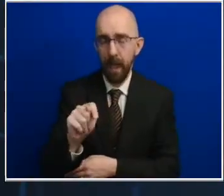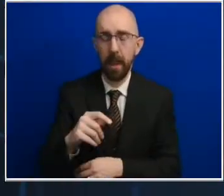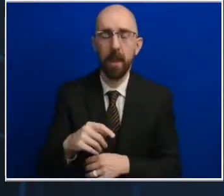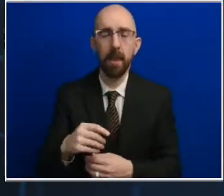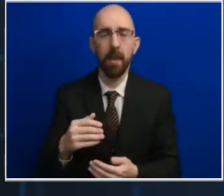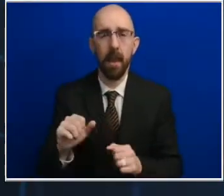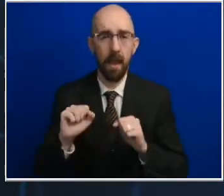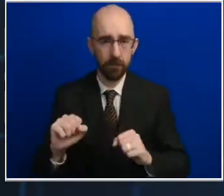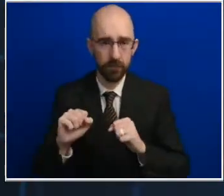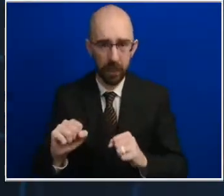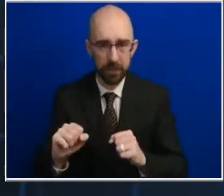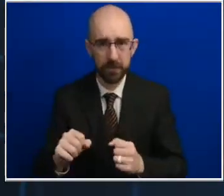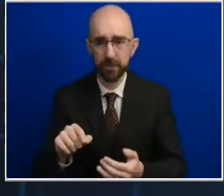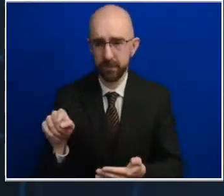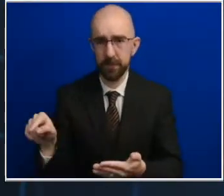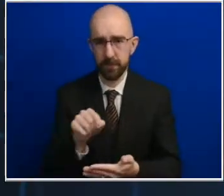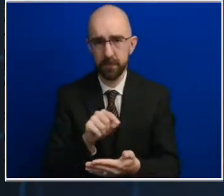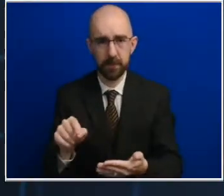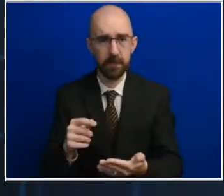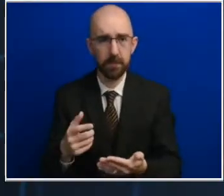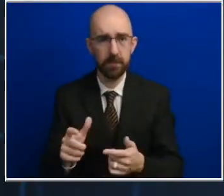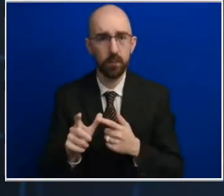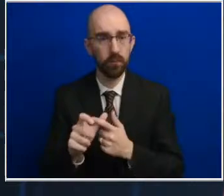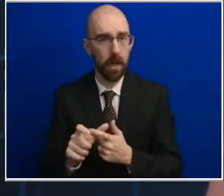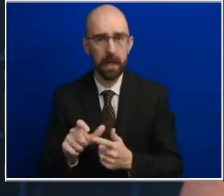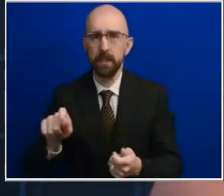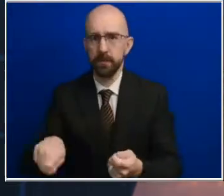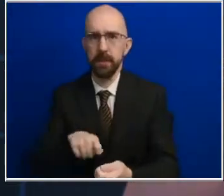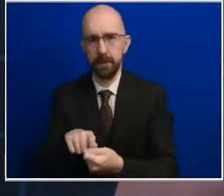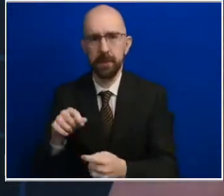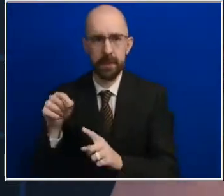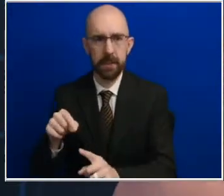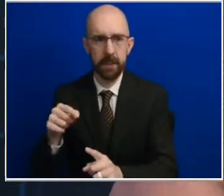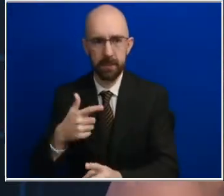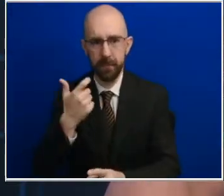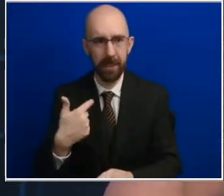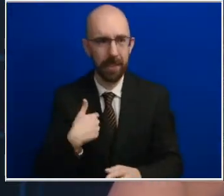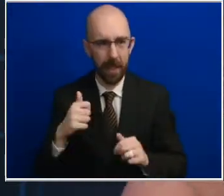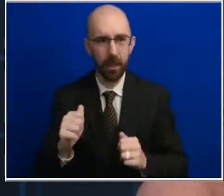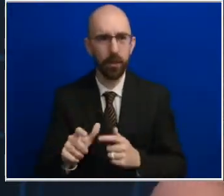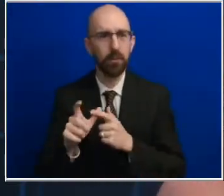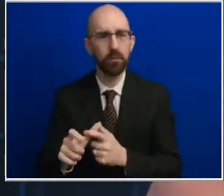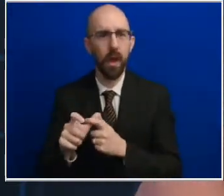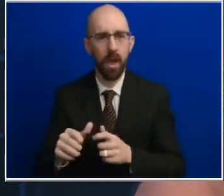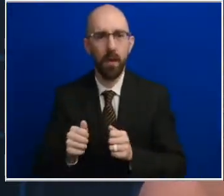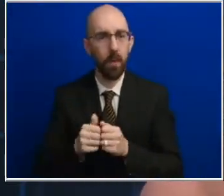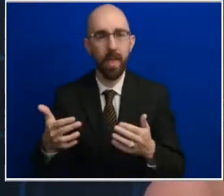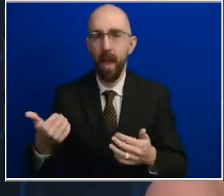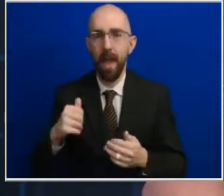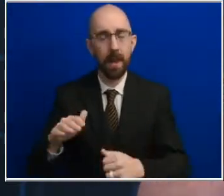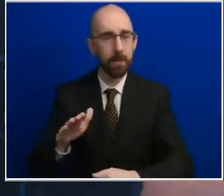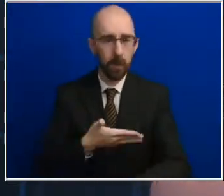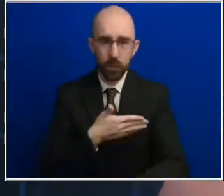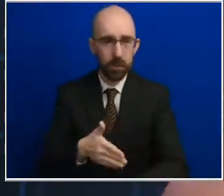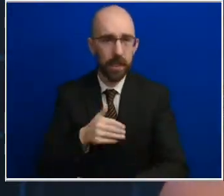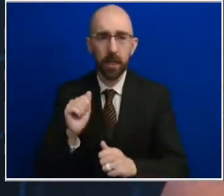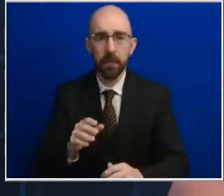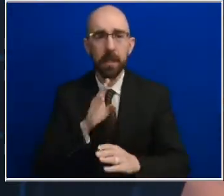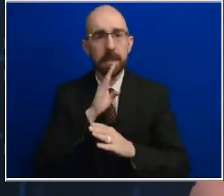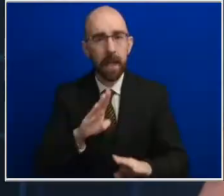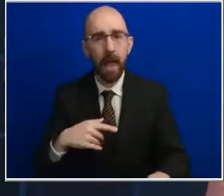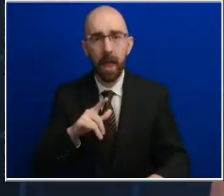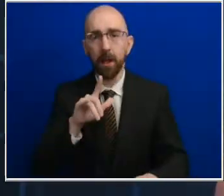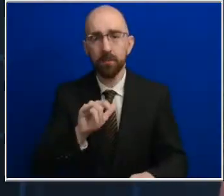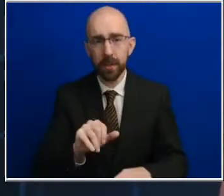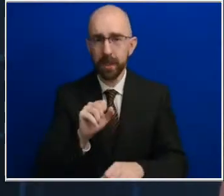exercise was running specifically, because, I could run without any kind of music and it could be silent and I could really work the thoughts